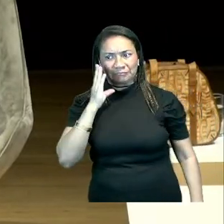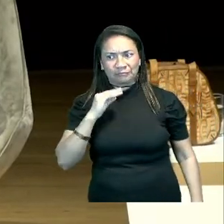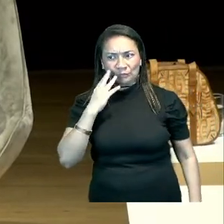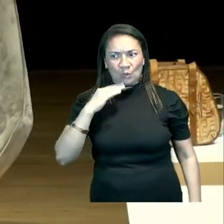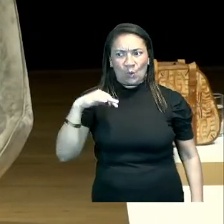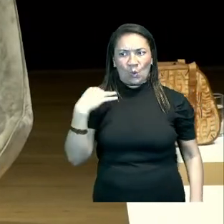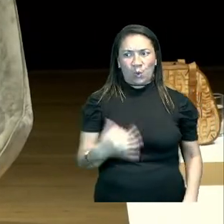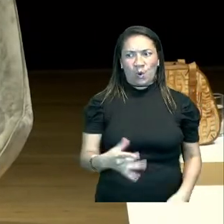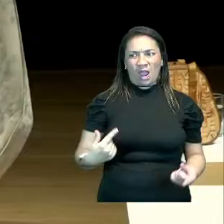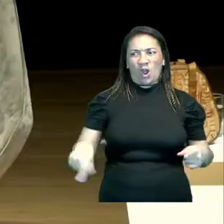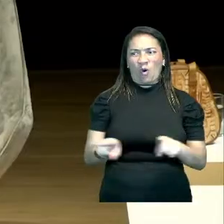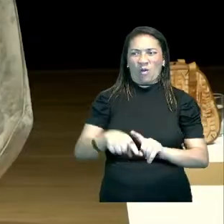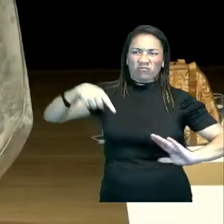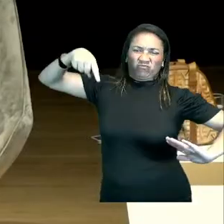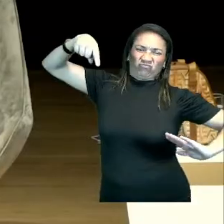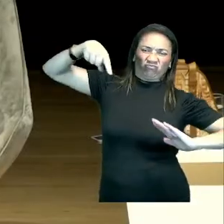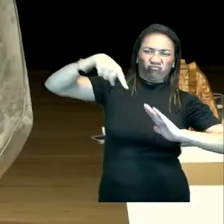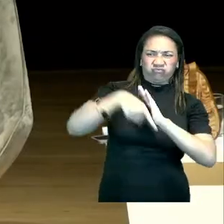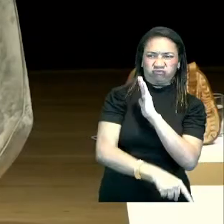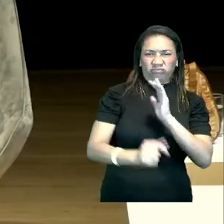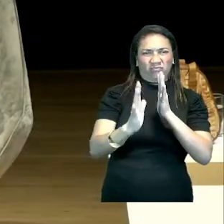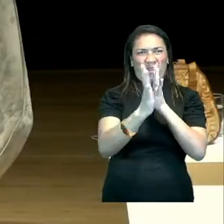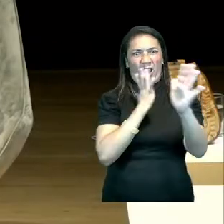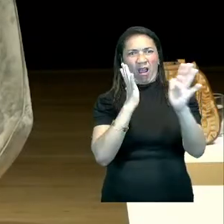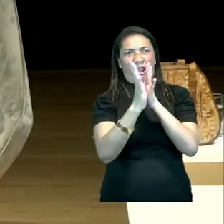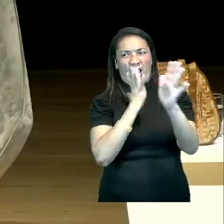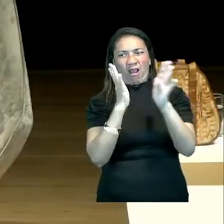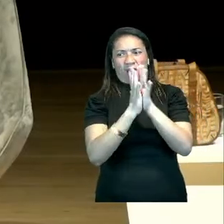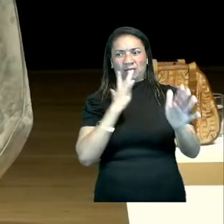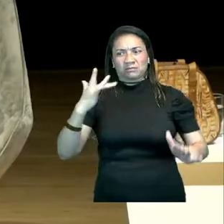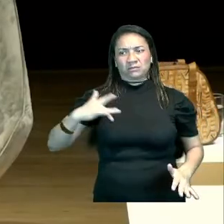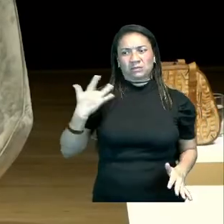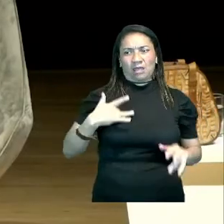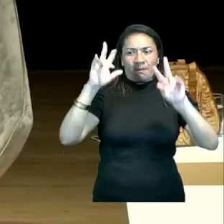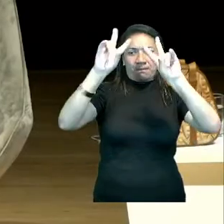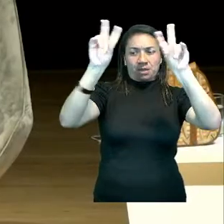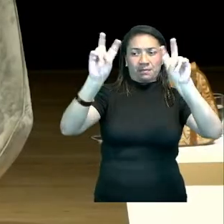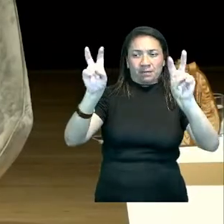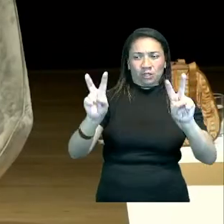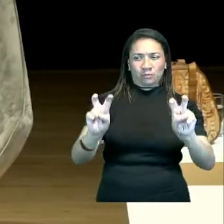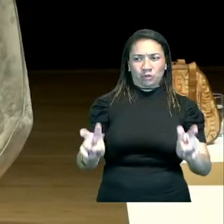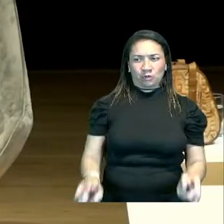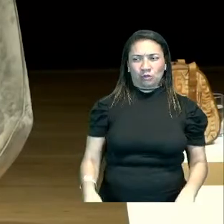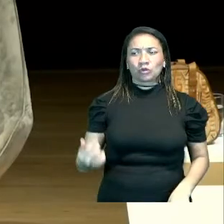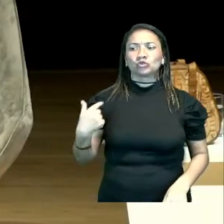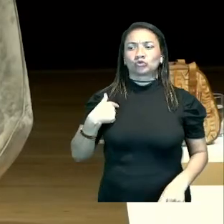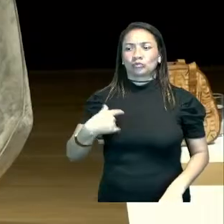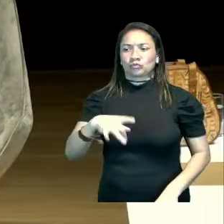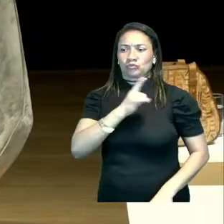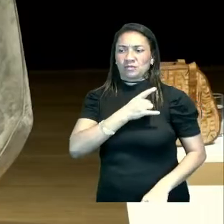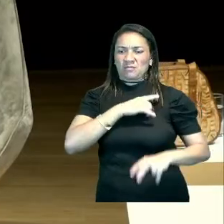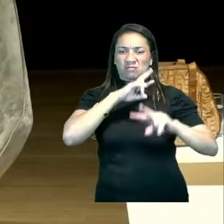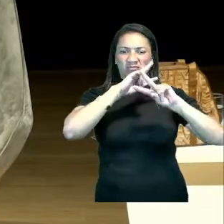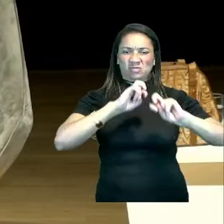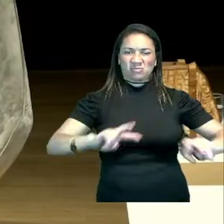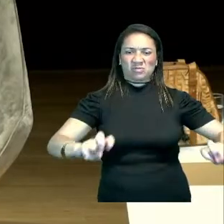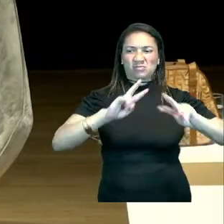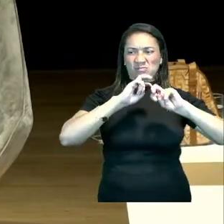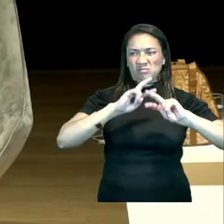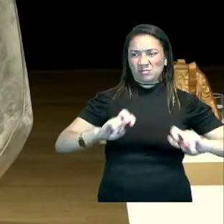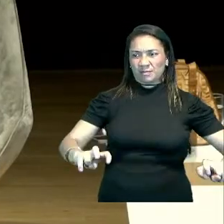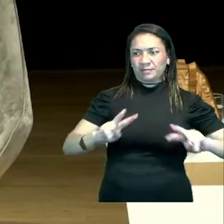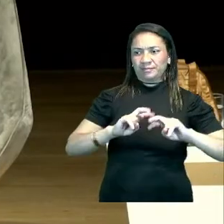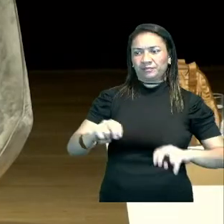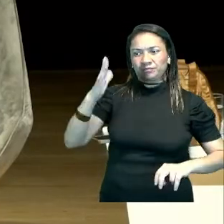so many issues that I had studied before in academic life and that I knew from Black history, but